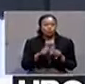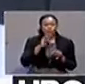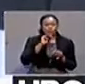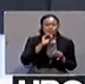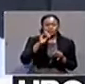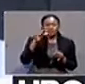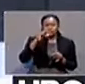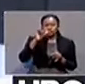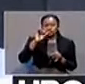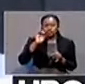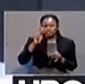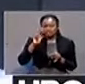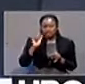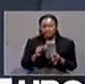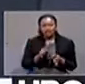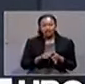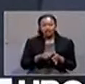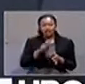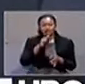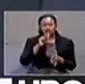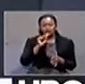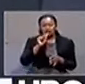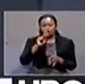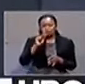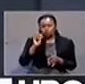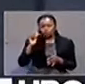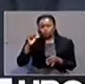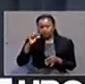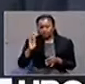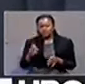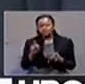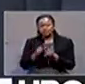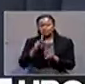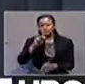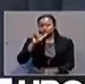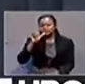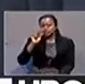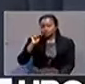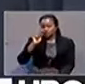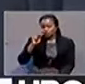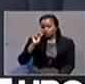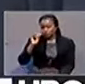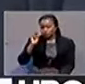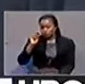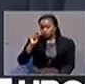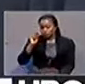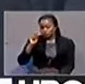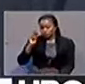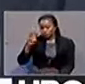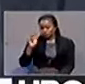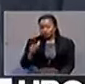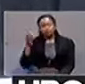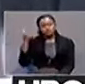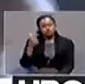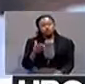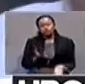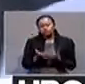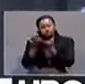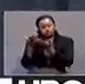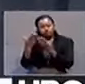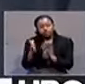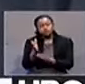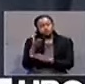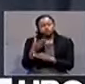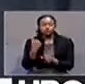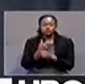and Chankonwa, which I raised some time back to the Ministry of Works. That one has been not attended to.